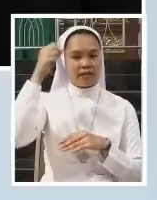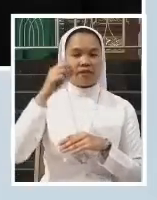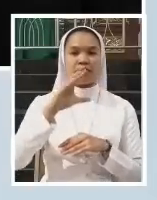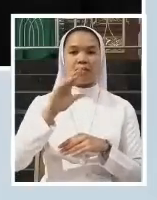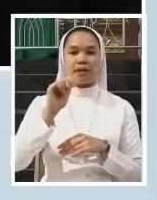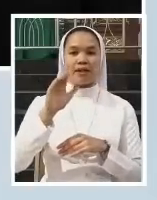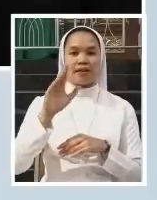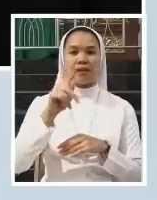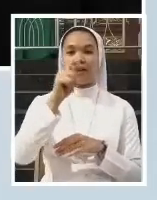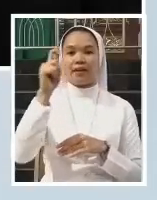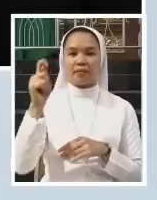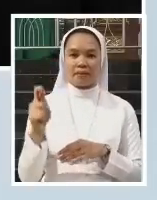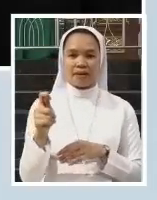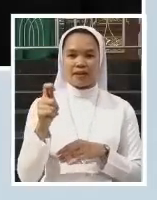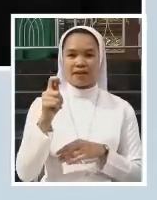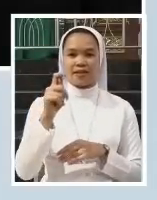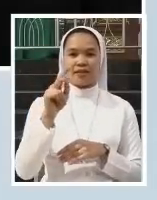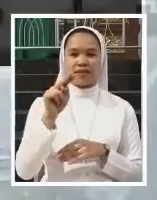Bagakay, Tinambak.